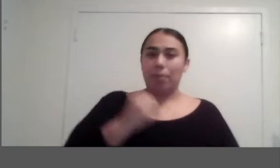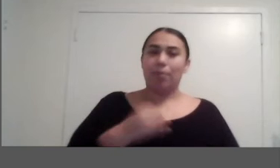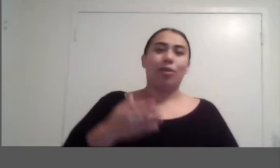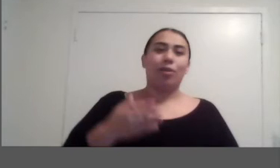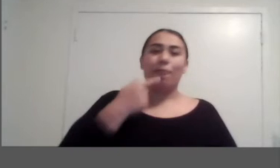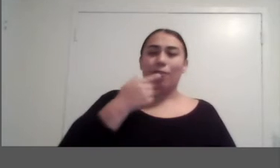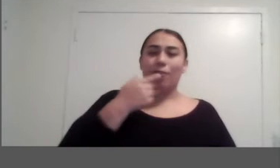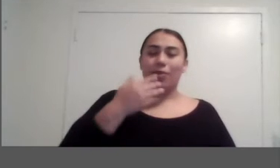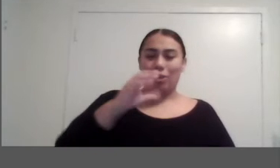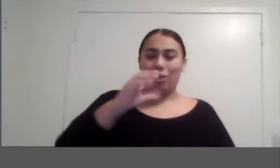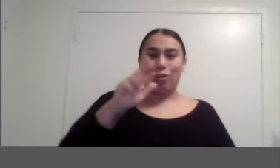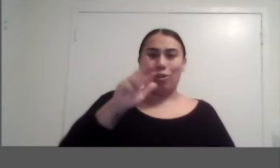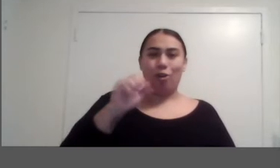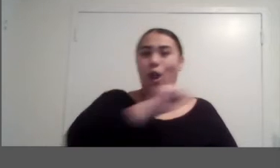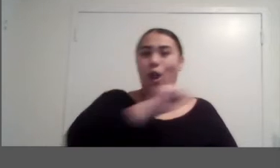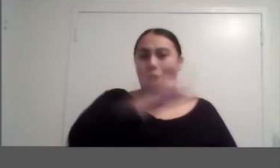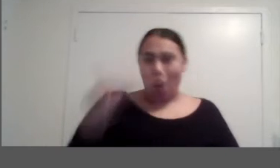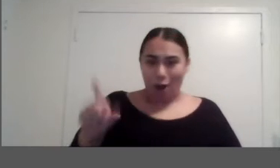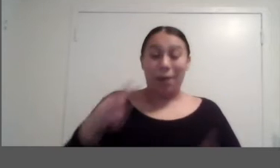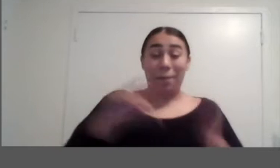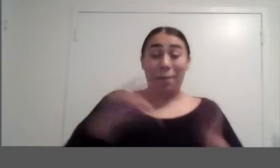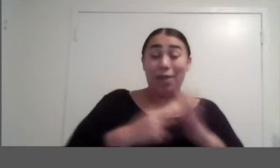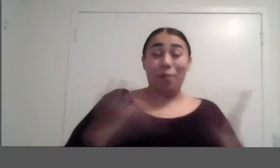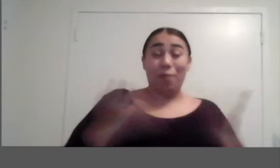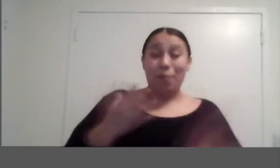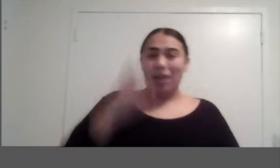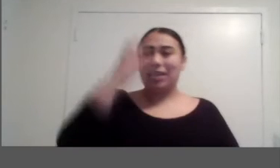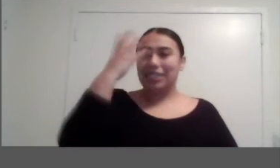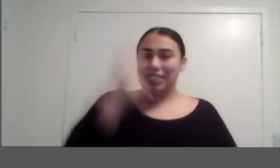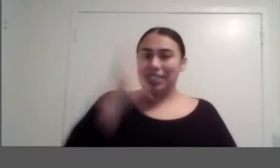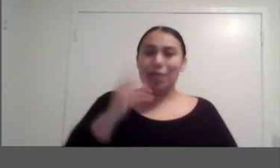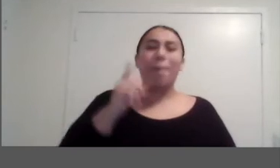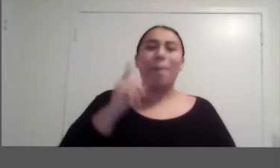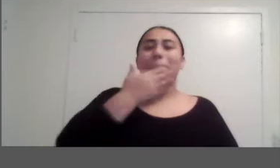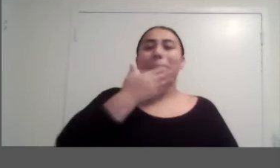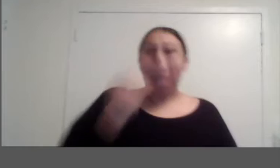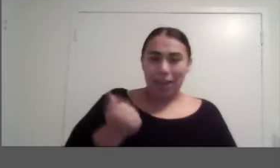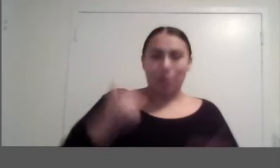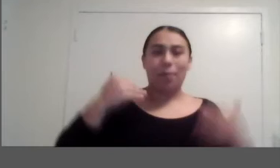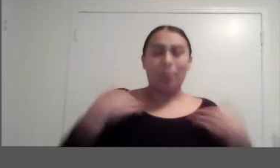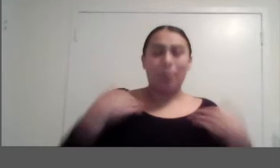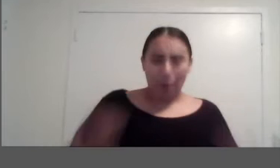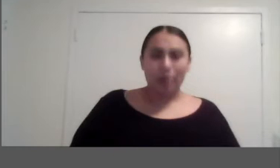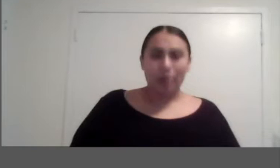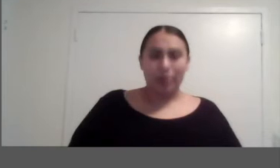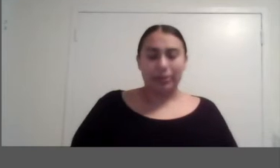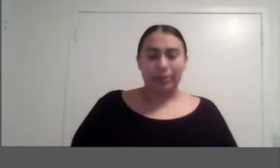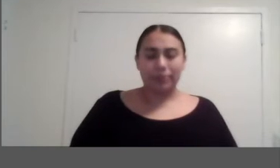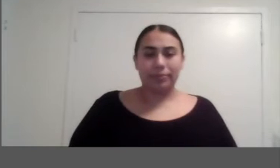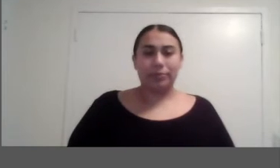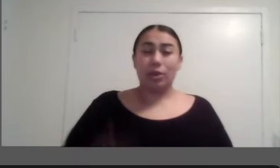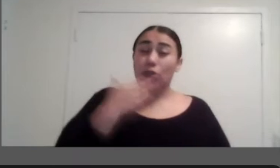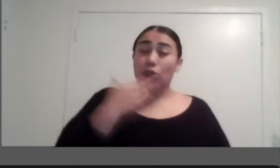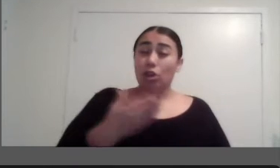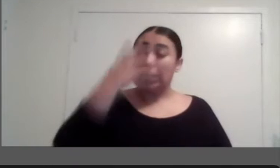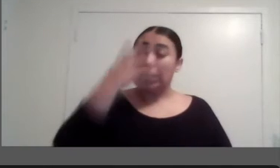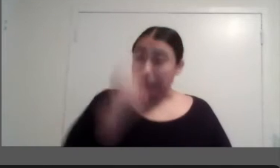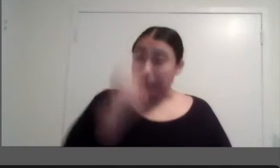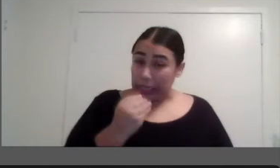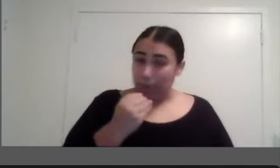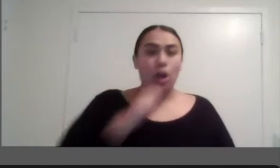is the cure-all. Our bodies need sleep in order to restore itself, process information from the day before, and allow for